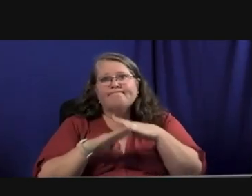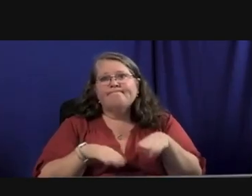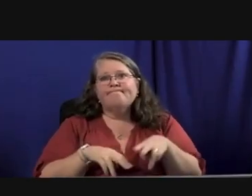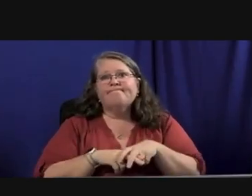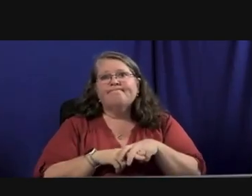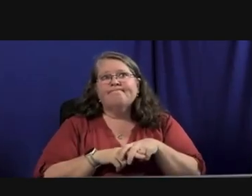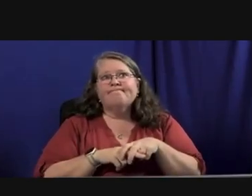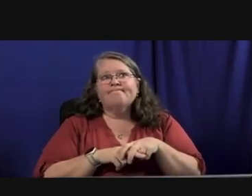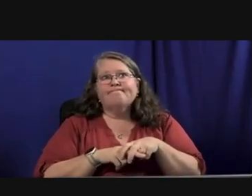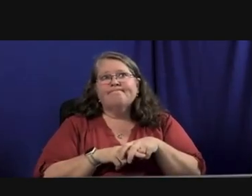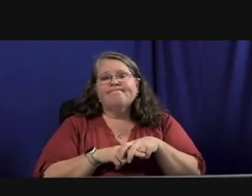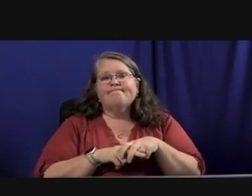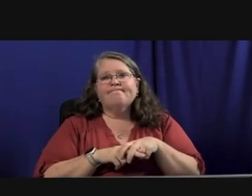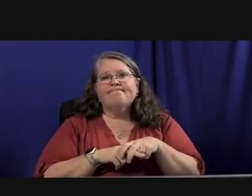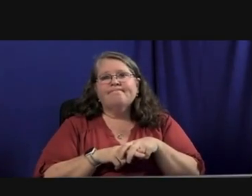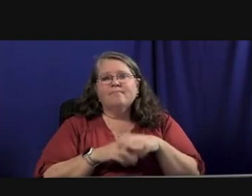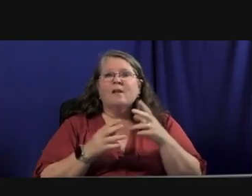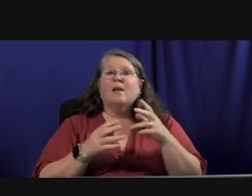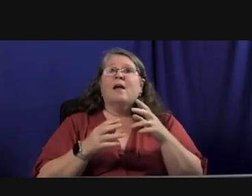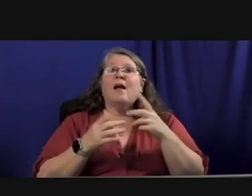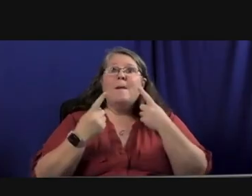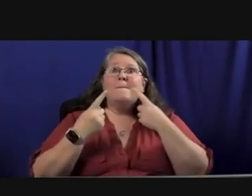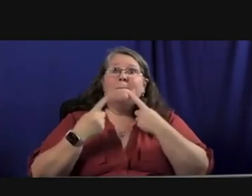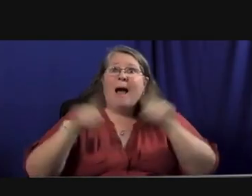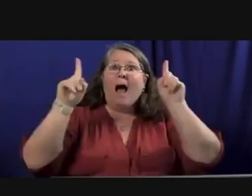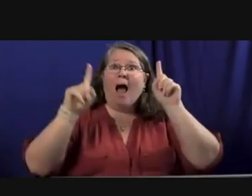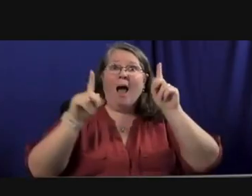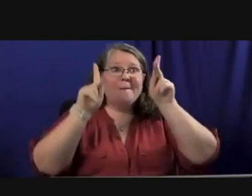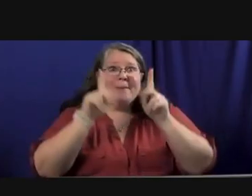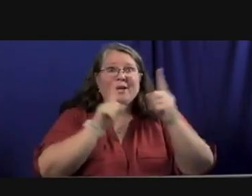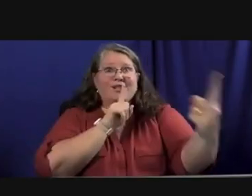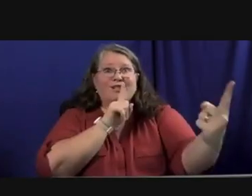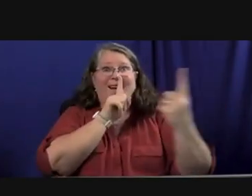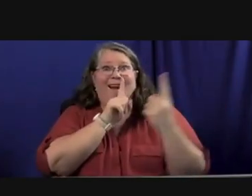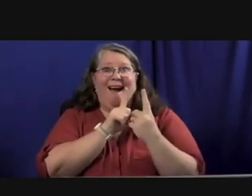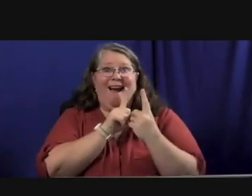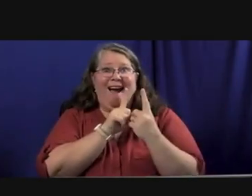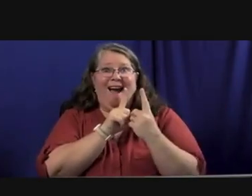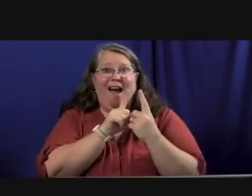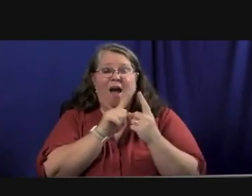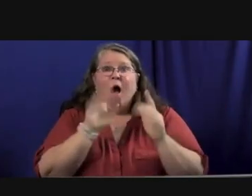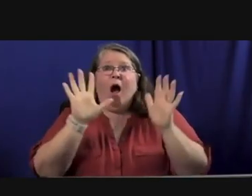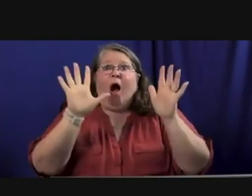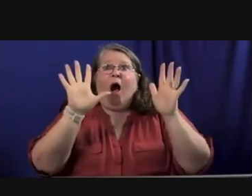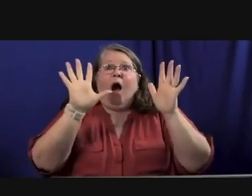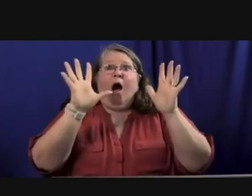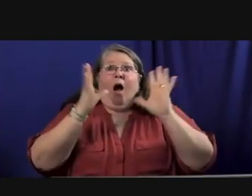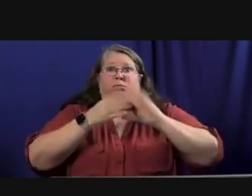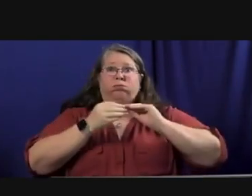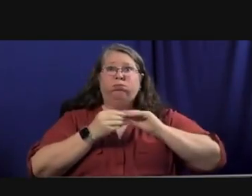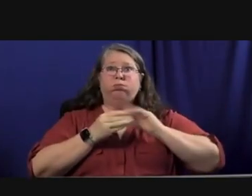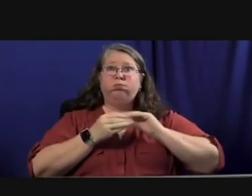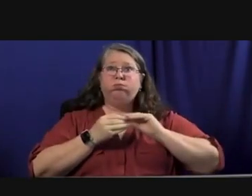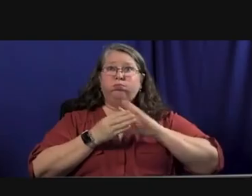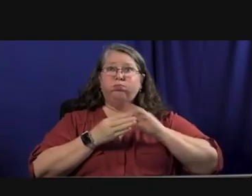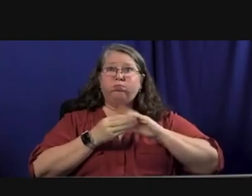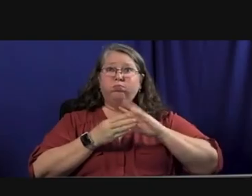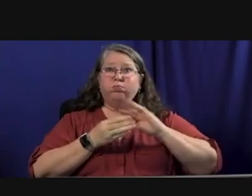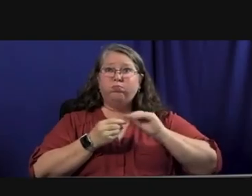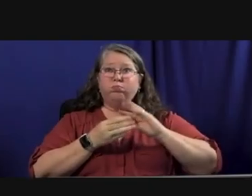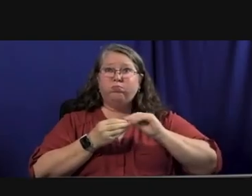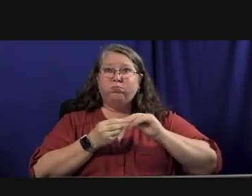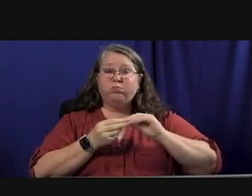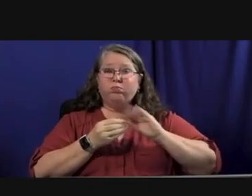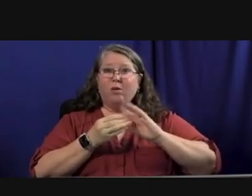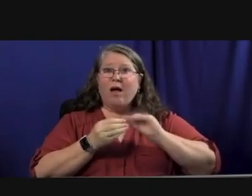the people don't understand me as a deaf plus person. So typically I'm quiet until somebody approaches me who does know